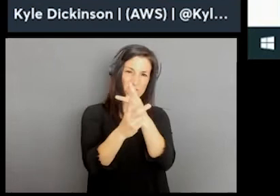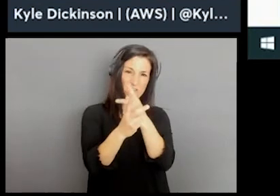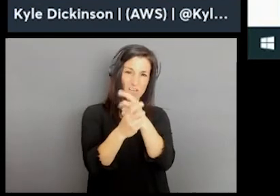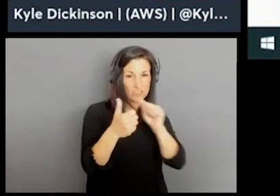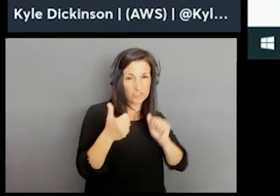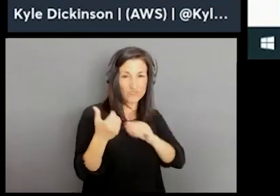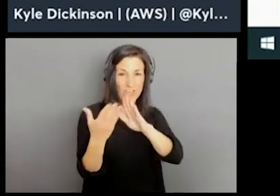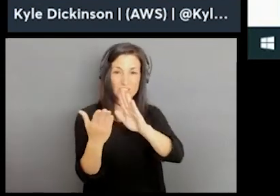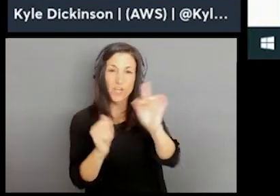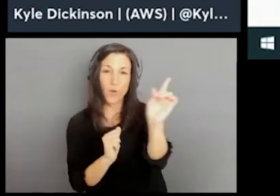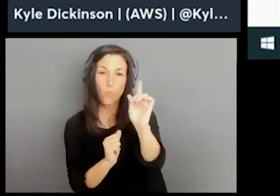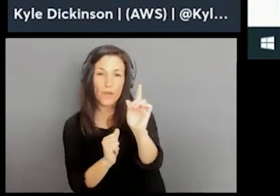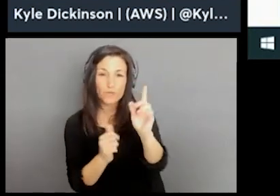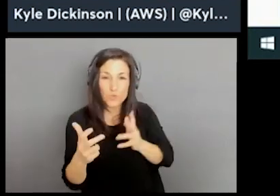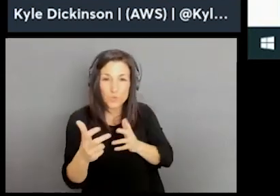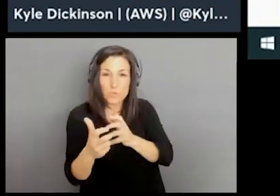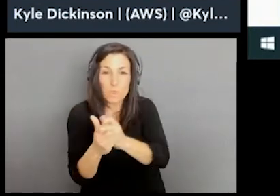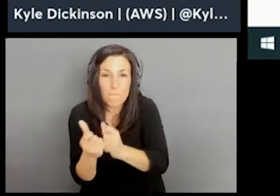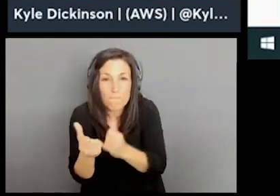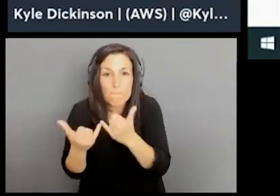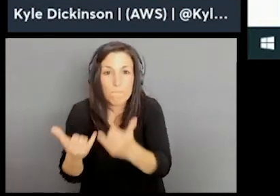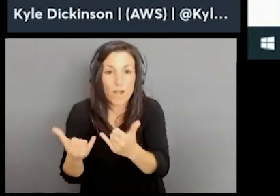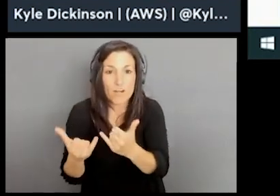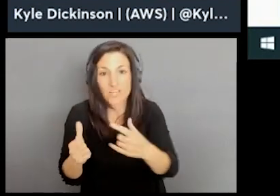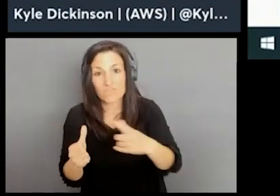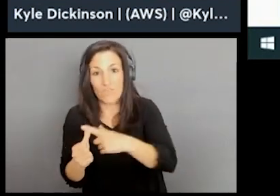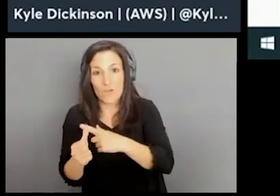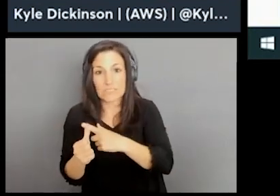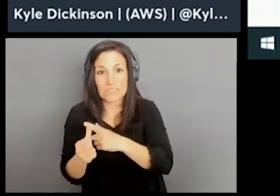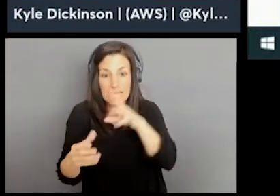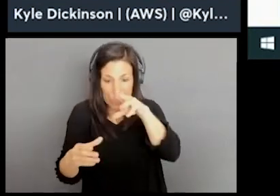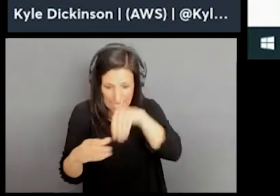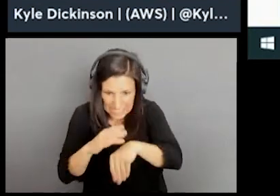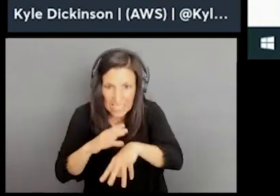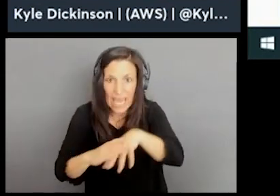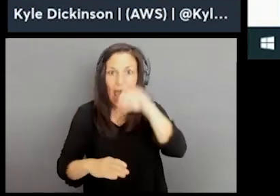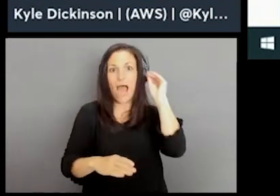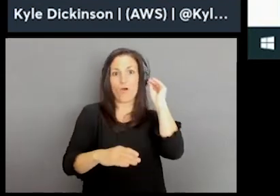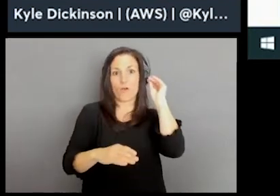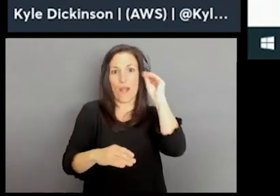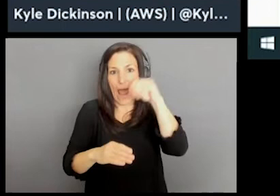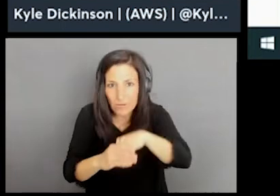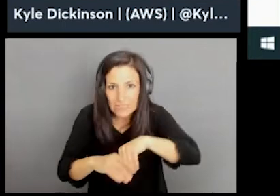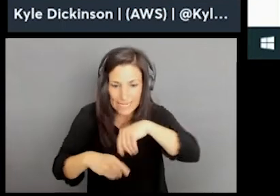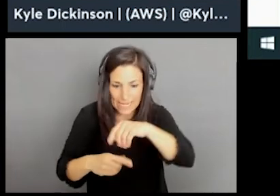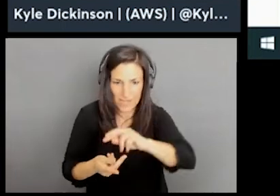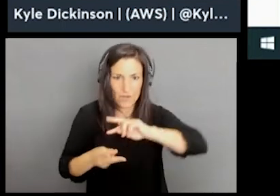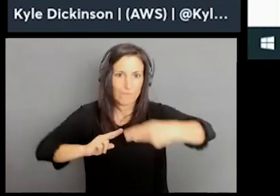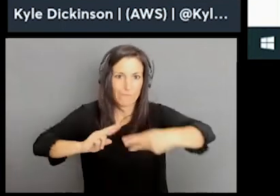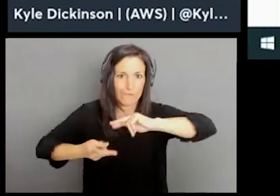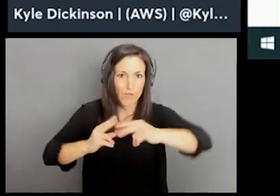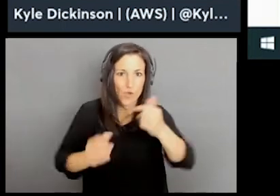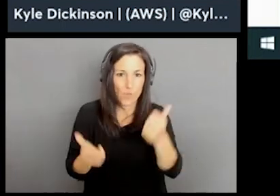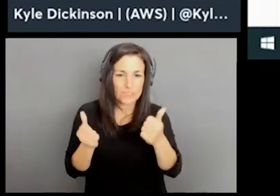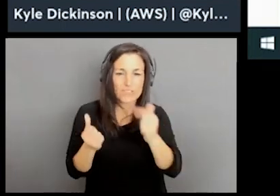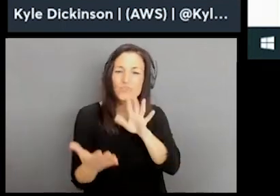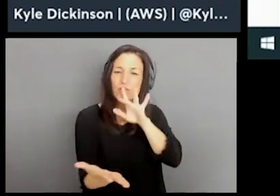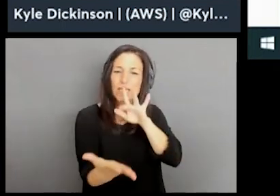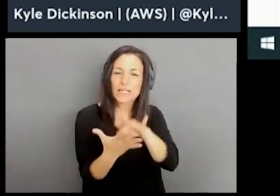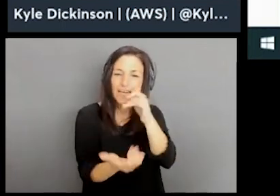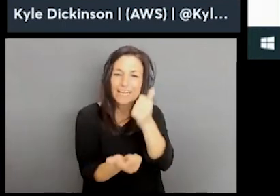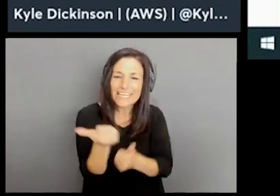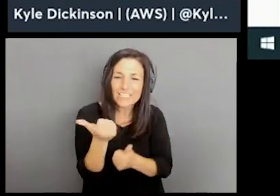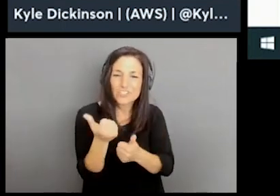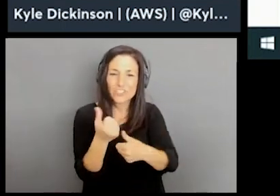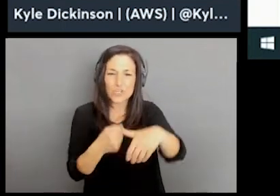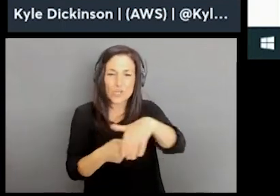we pick, inside out or outside in kind of a modernization? So you can kind of click on each node